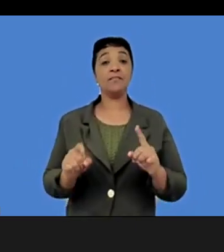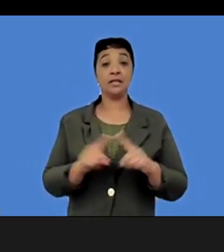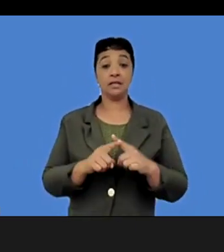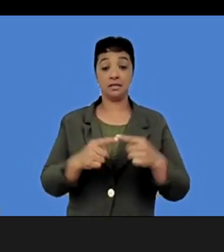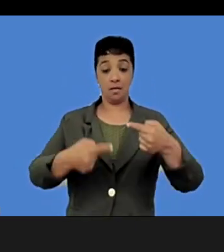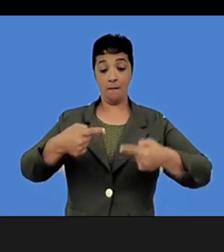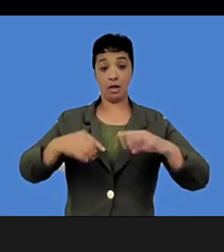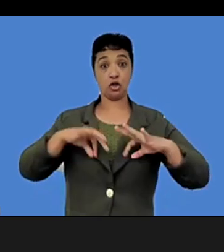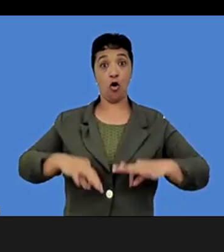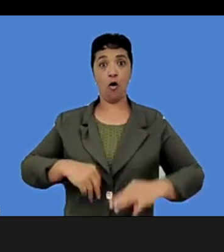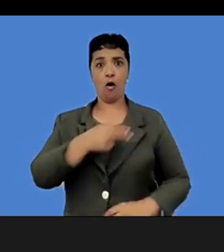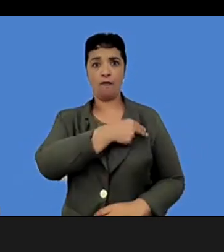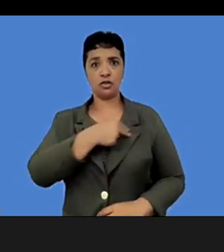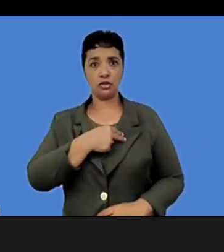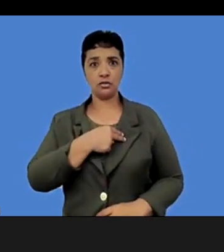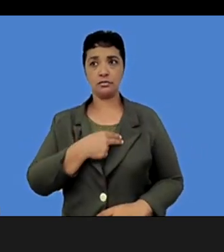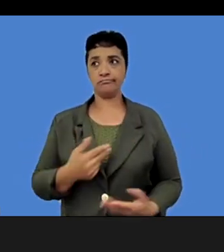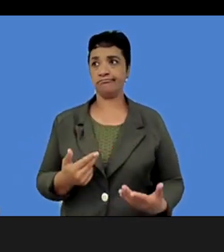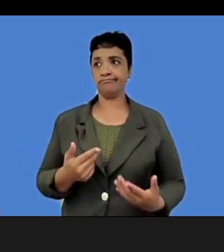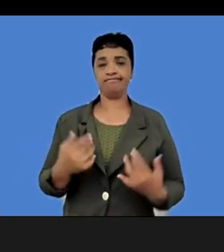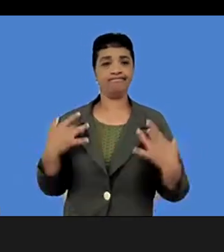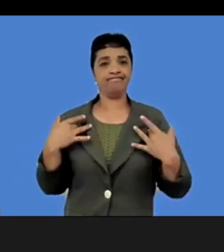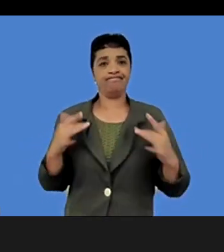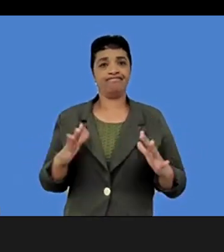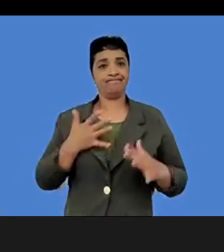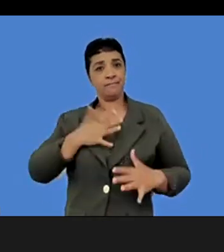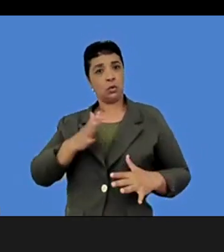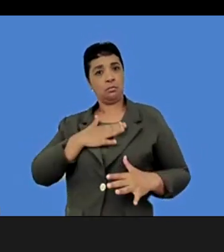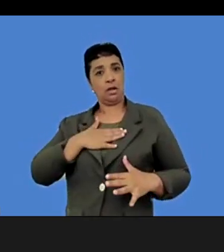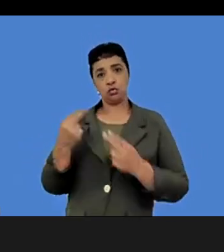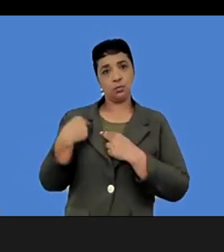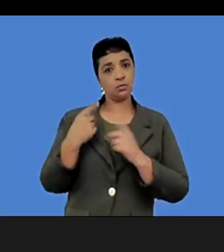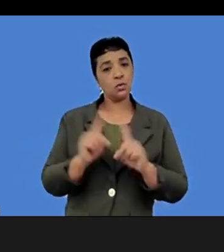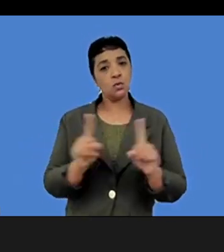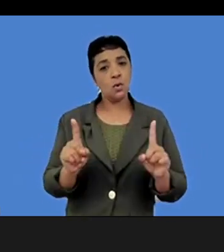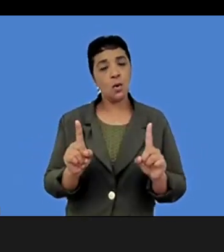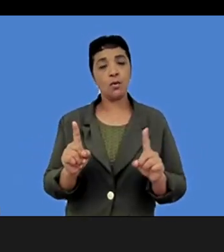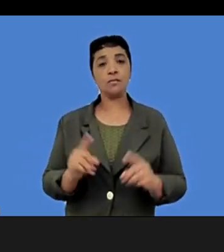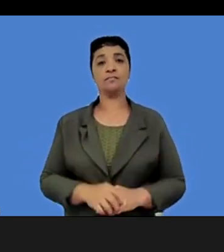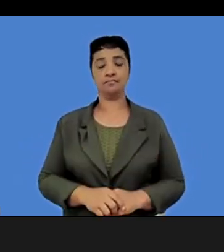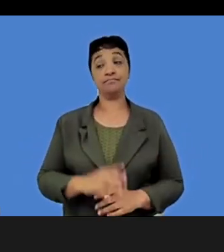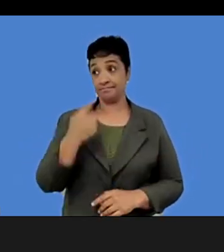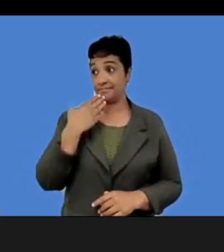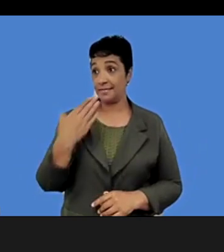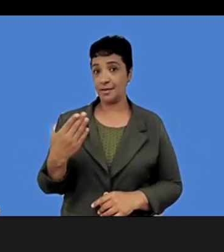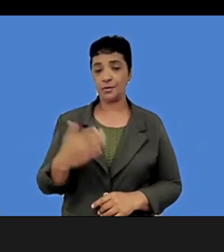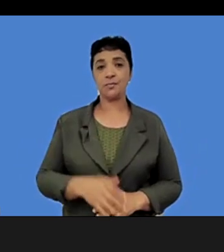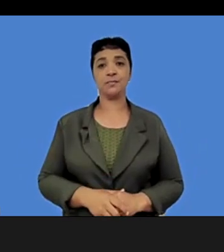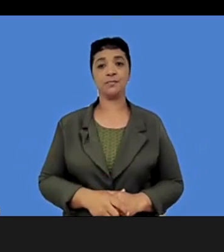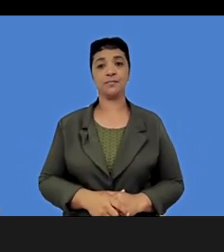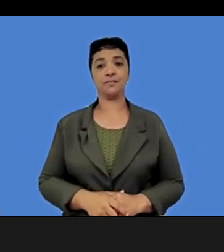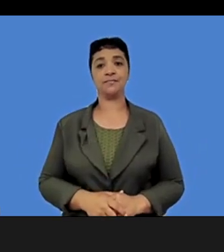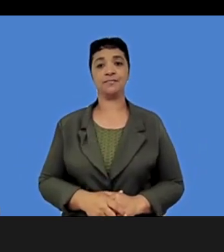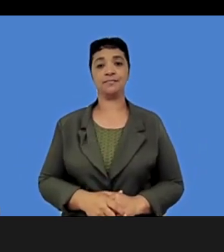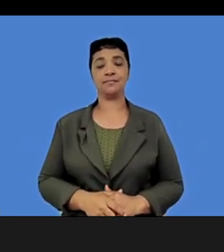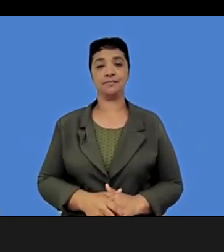just refuse to, accept responsibility for their actions. Thank you so much, Fatima.